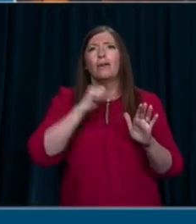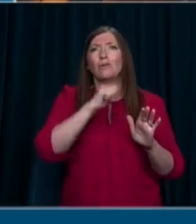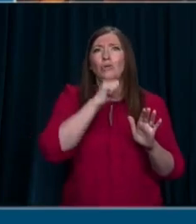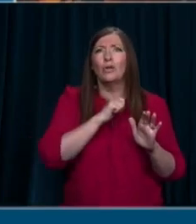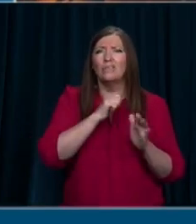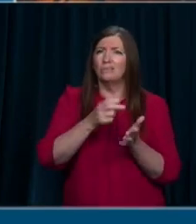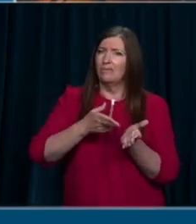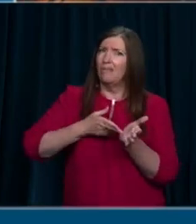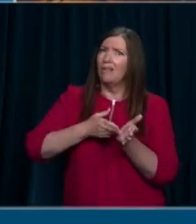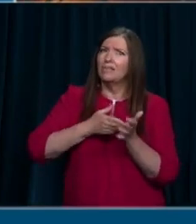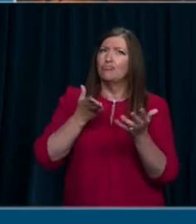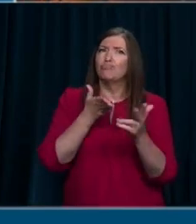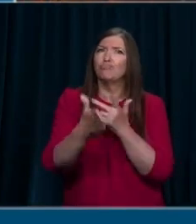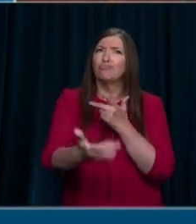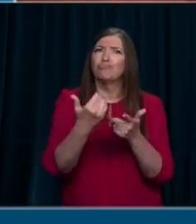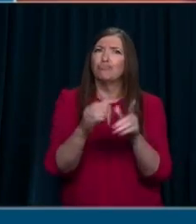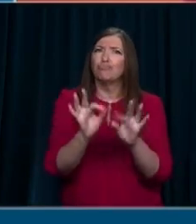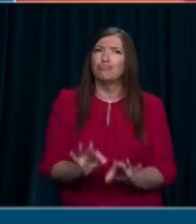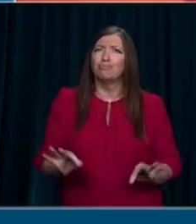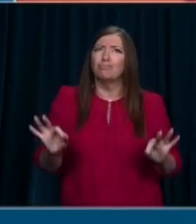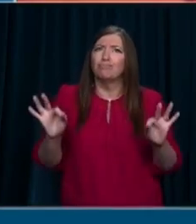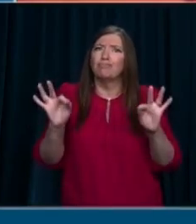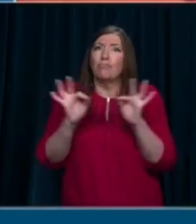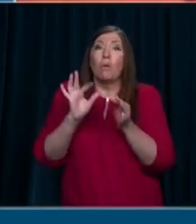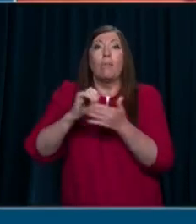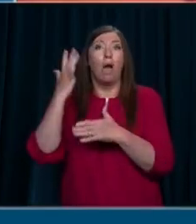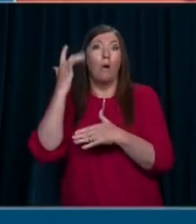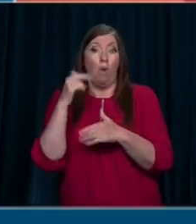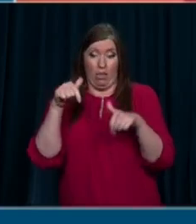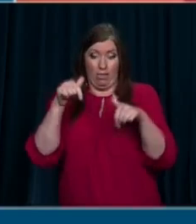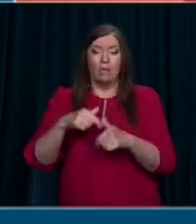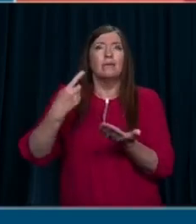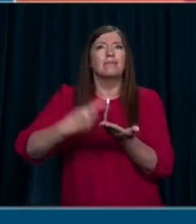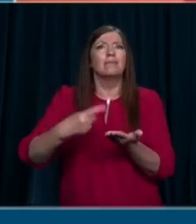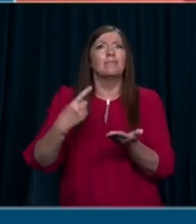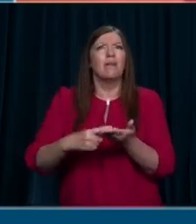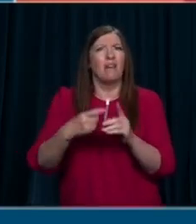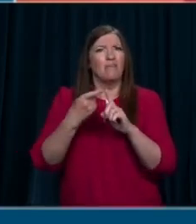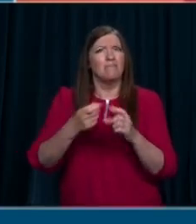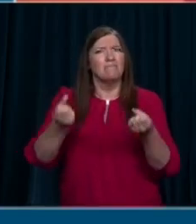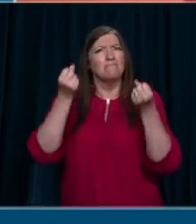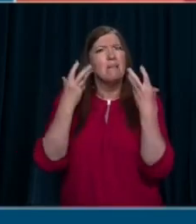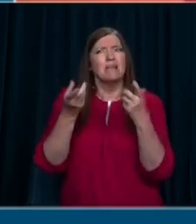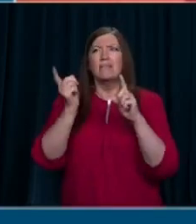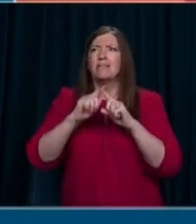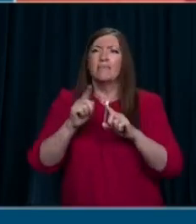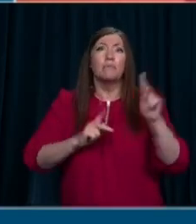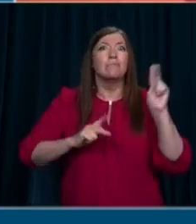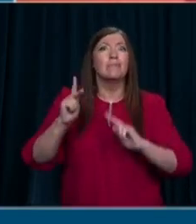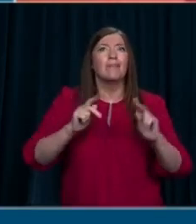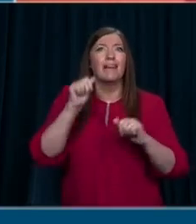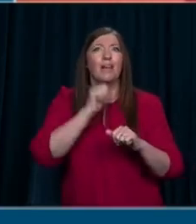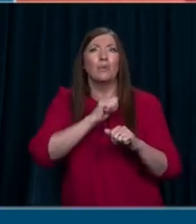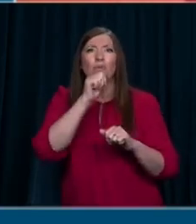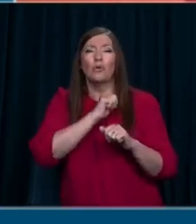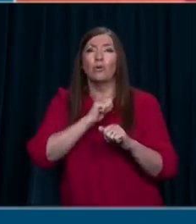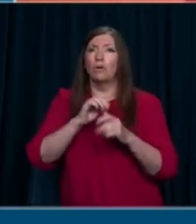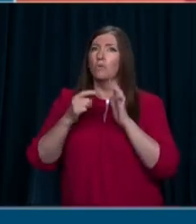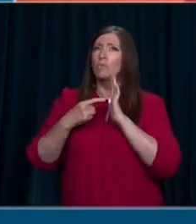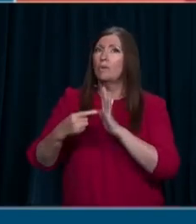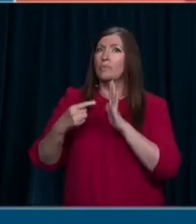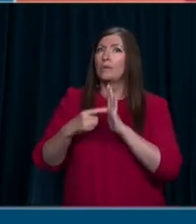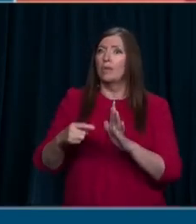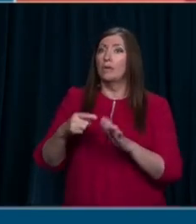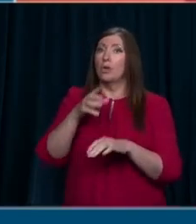Transparency is critical here. That's why these debates have been designed with input from a broad group of journalists in Arizona representing both urban and